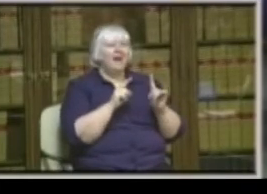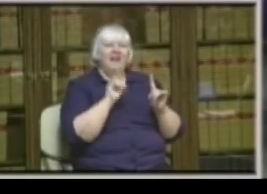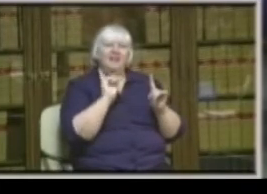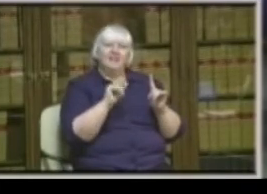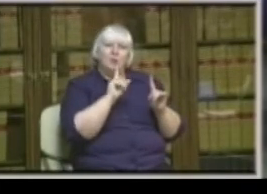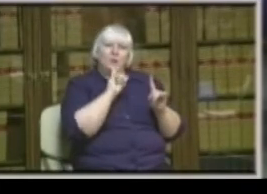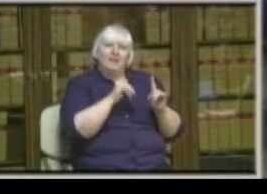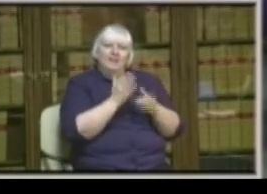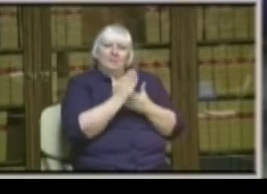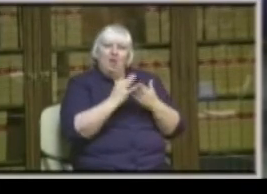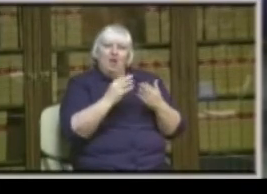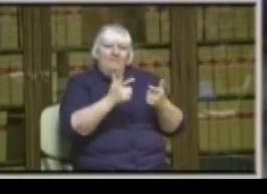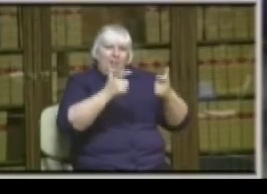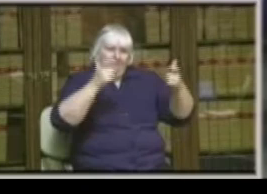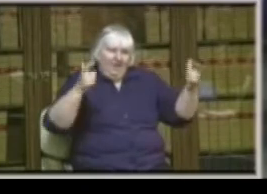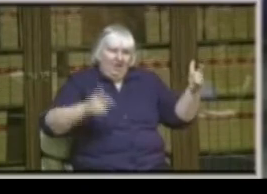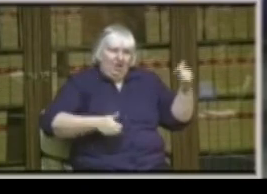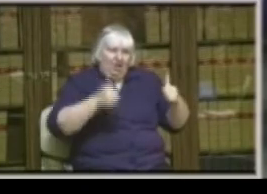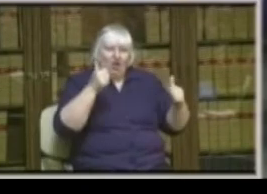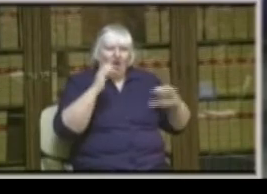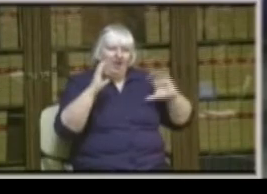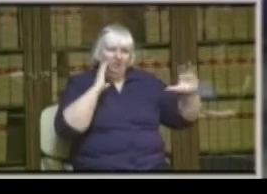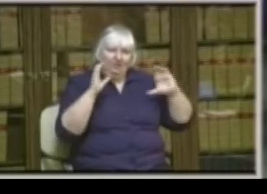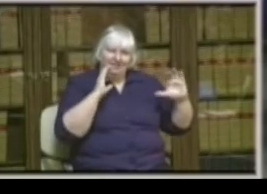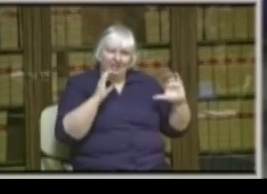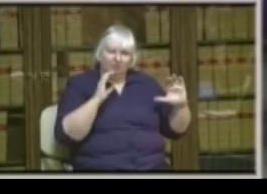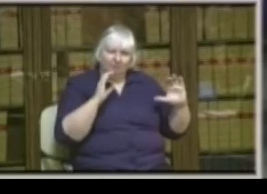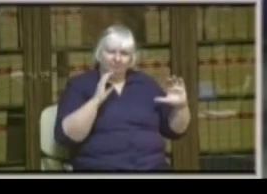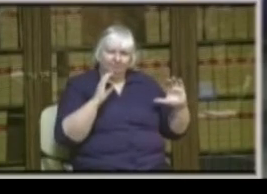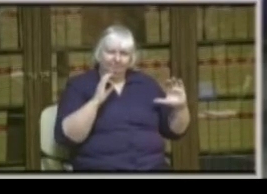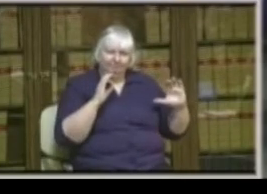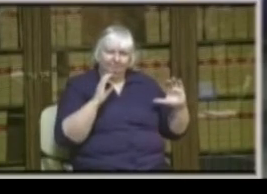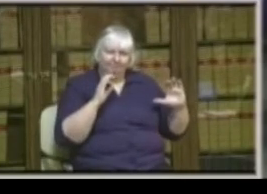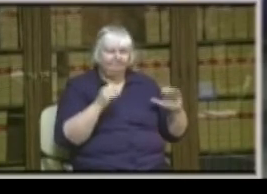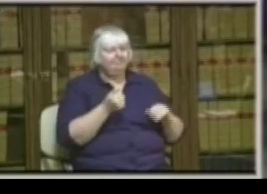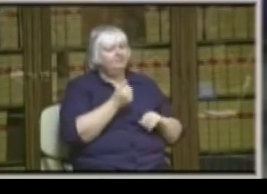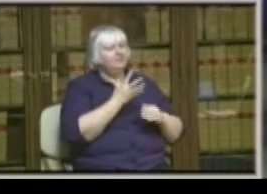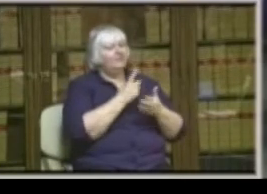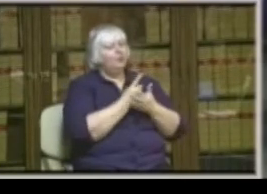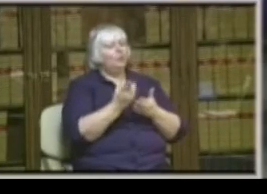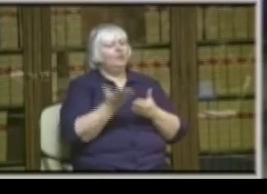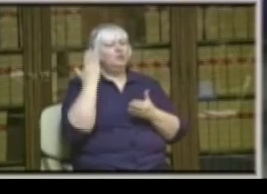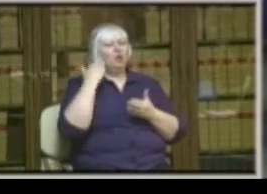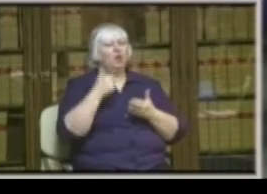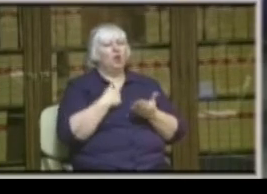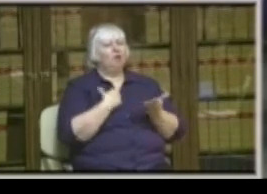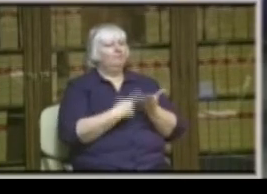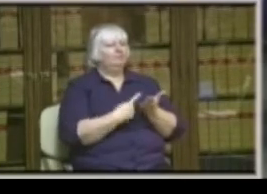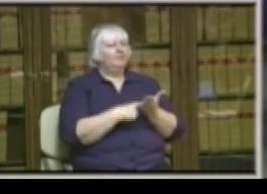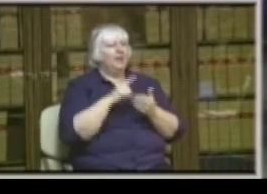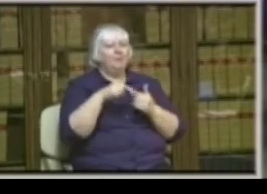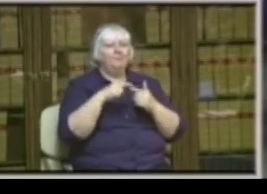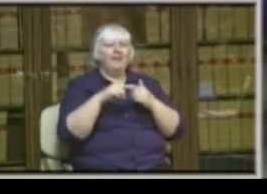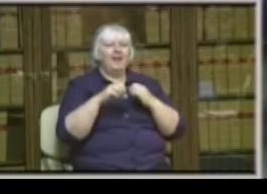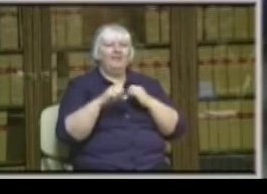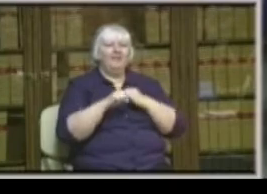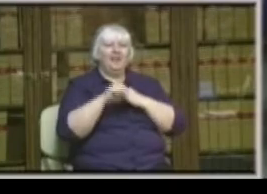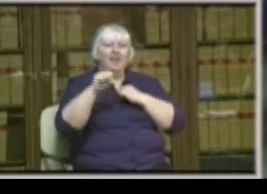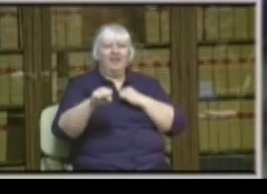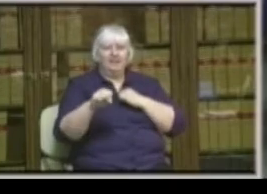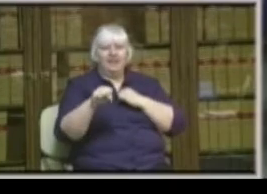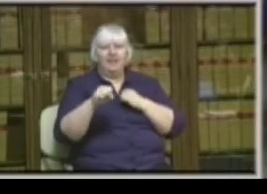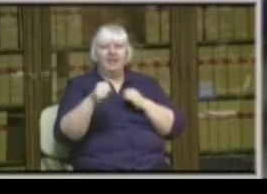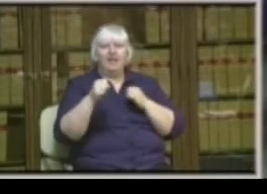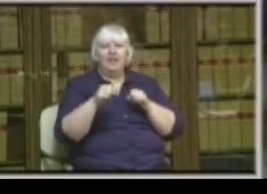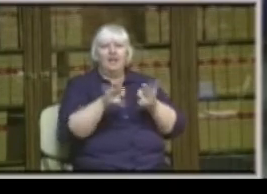conversation. And I don't know if you remember me testifying a couple of weeks ago about the extended diploma and what we're doing there, is